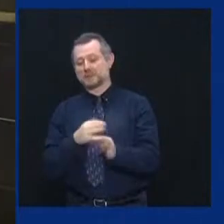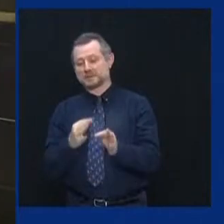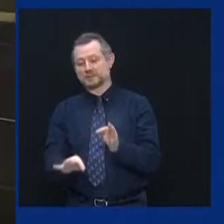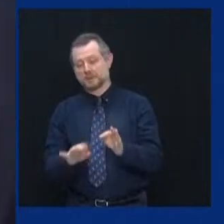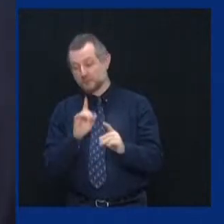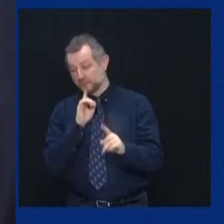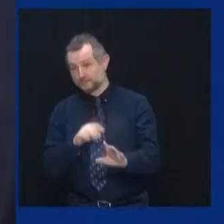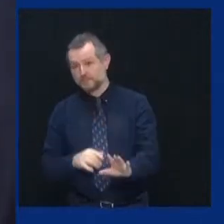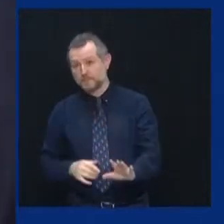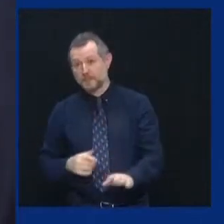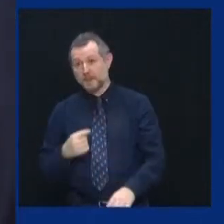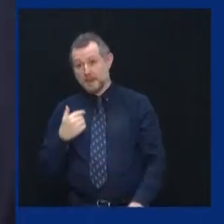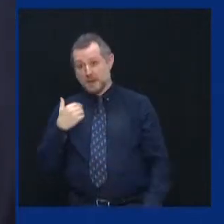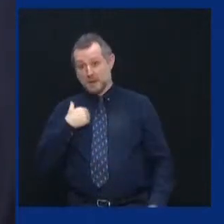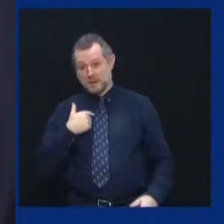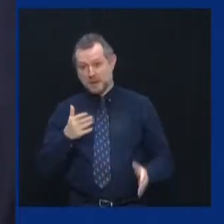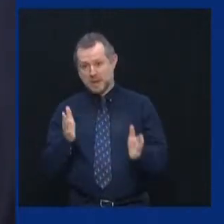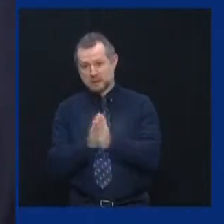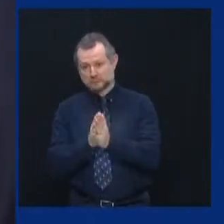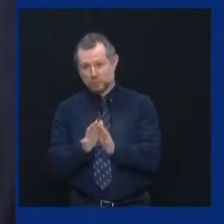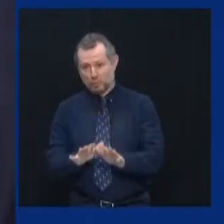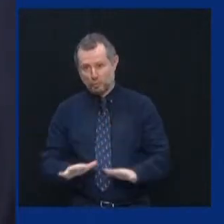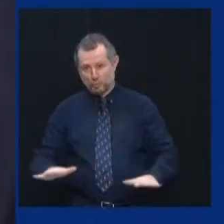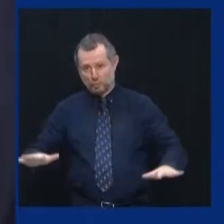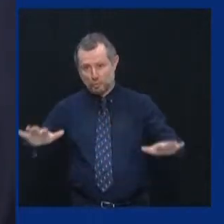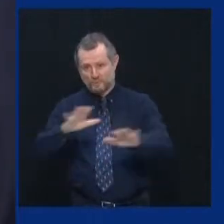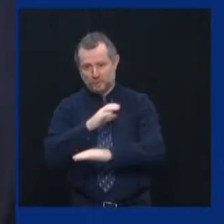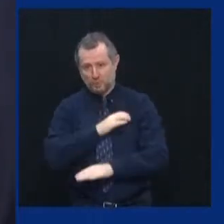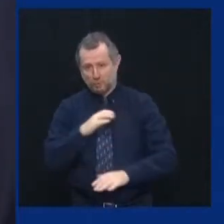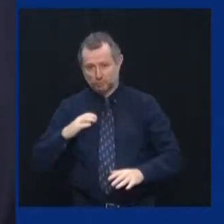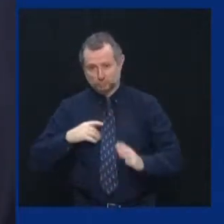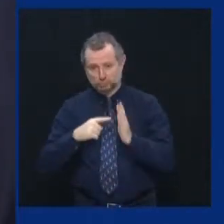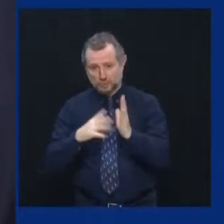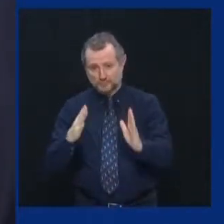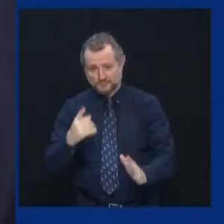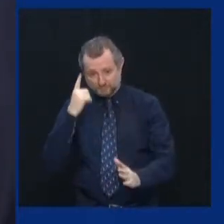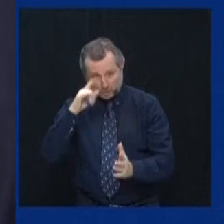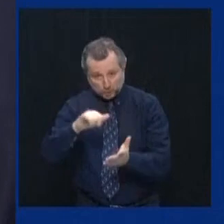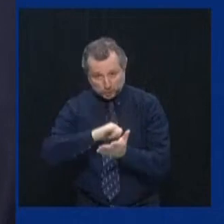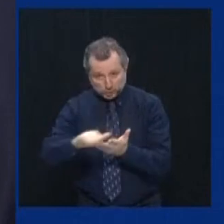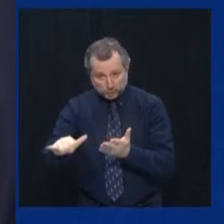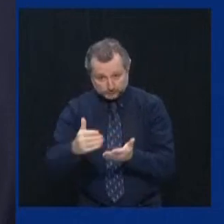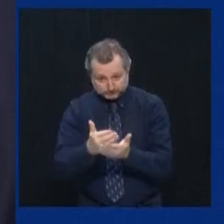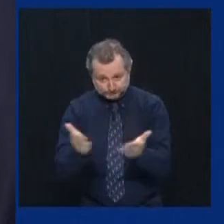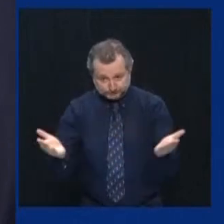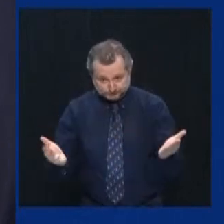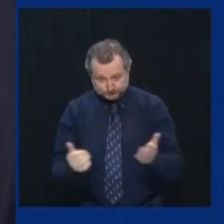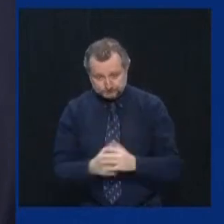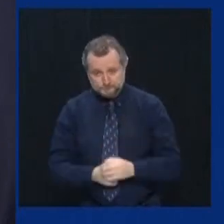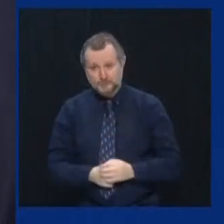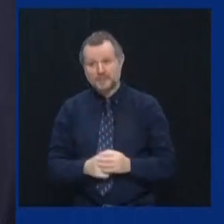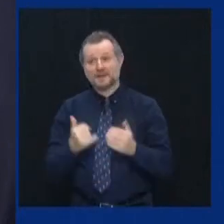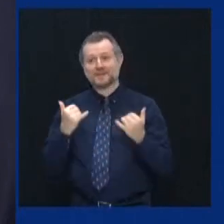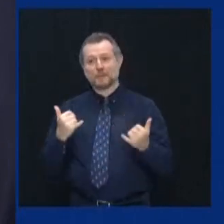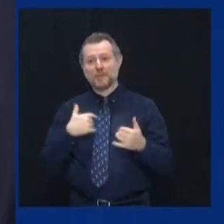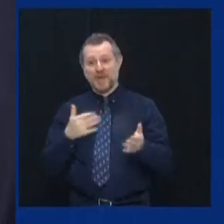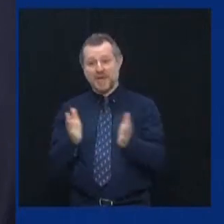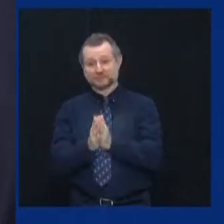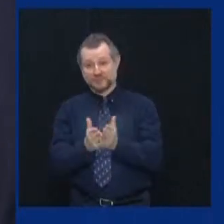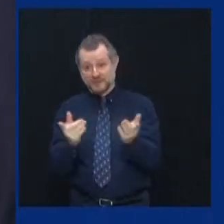I asked them. I asked the federal representatives today if they're